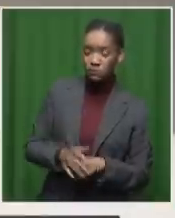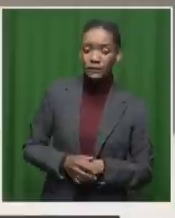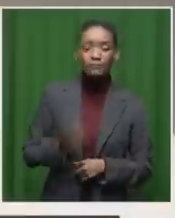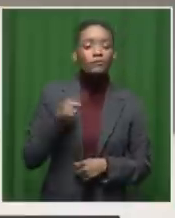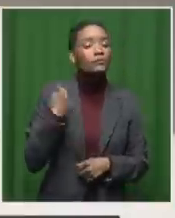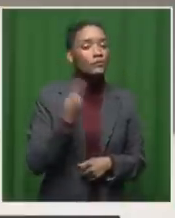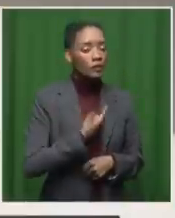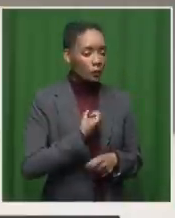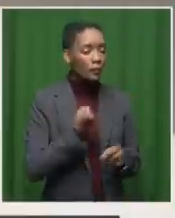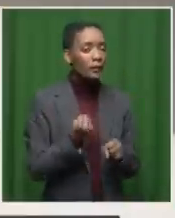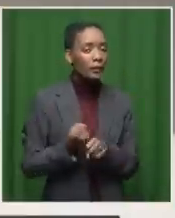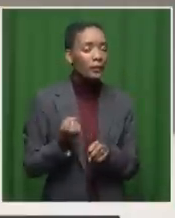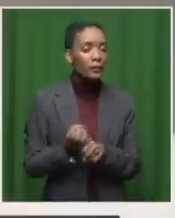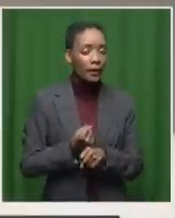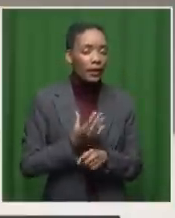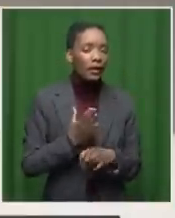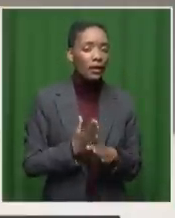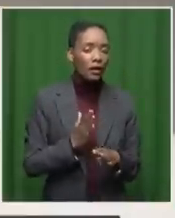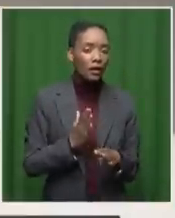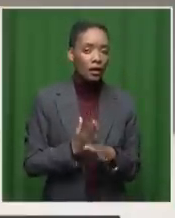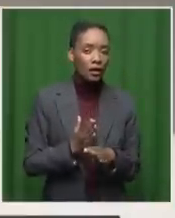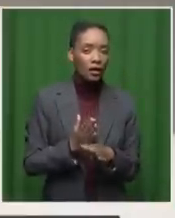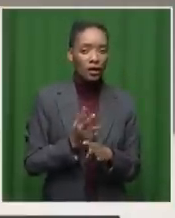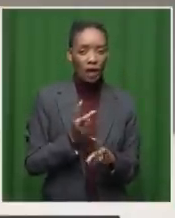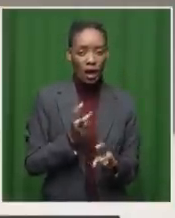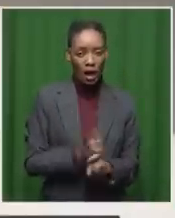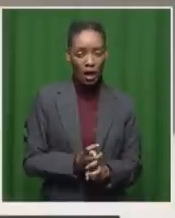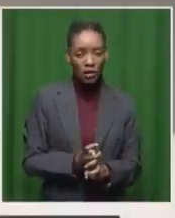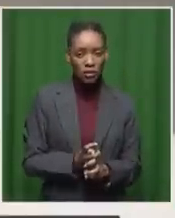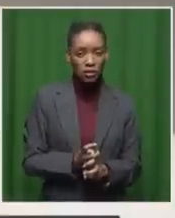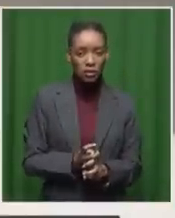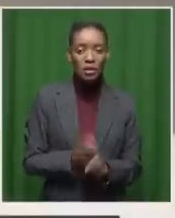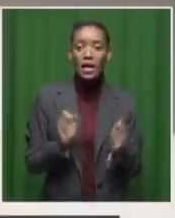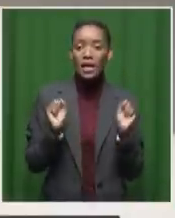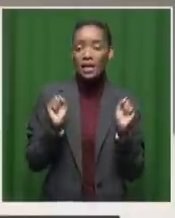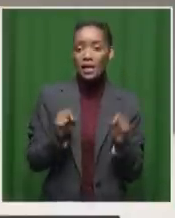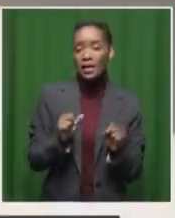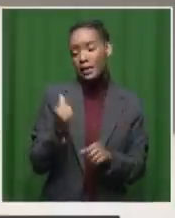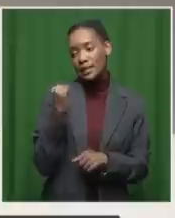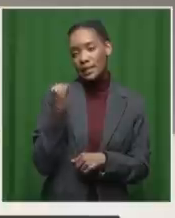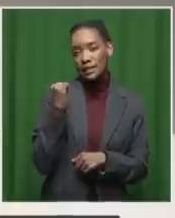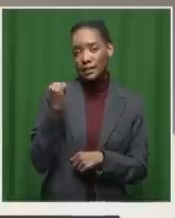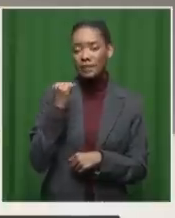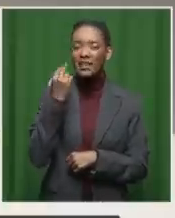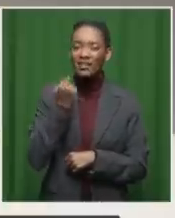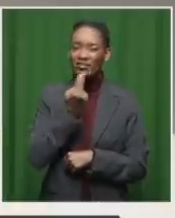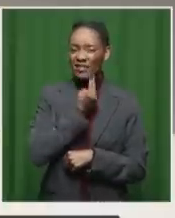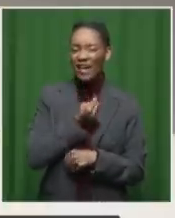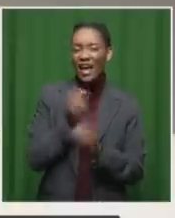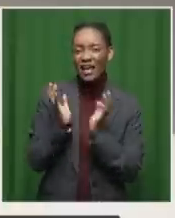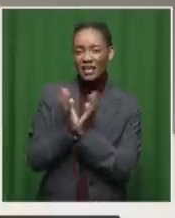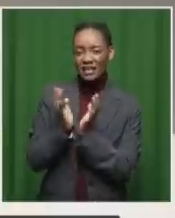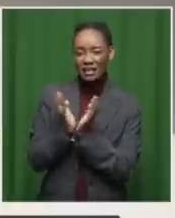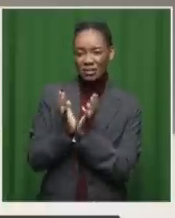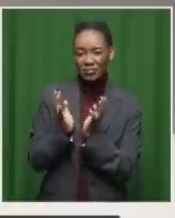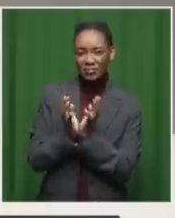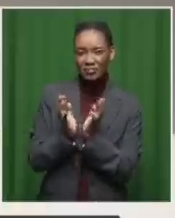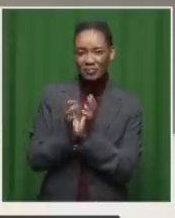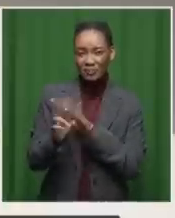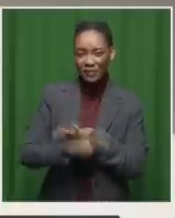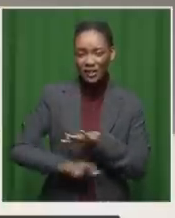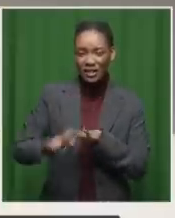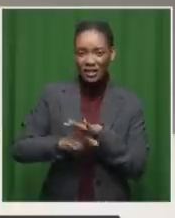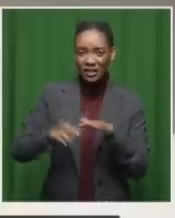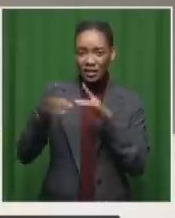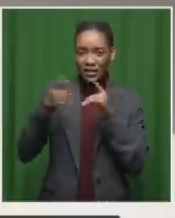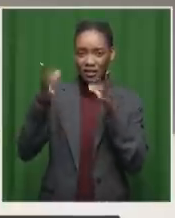hard. We are working very hard. And yesterday, I had a nice meeting with the regional director of